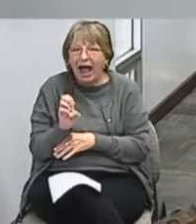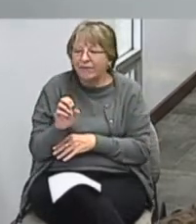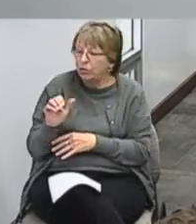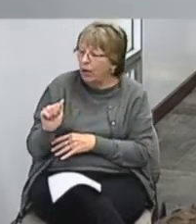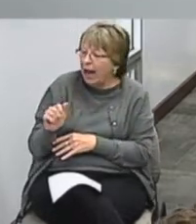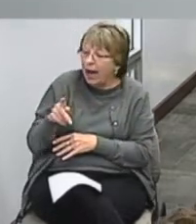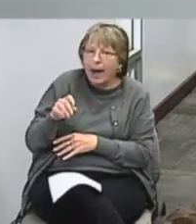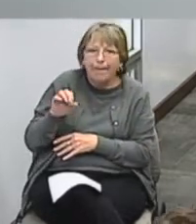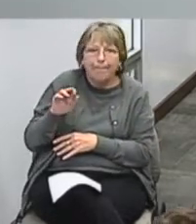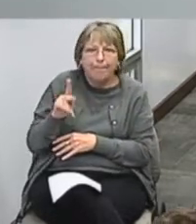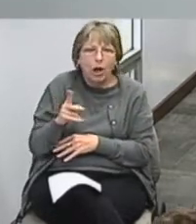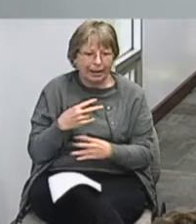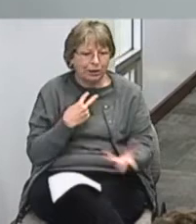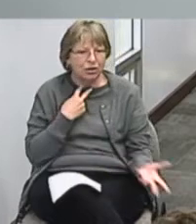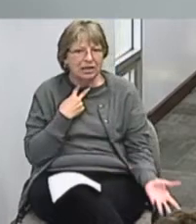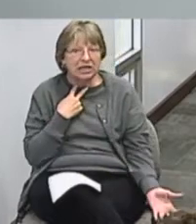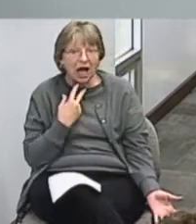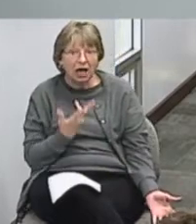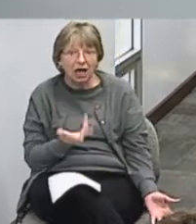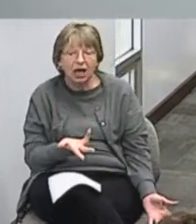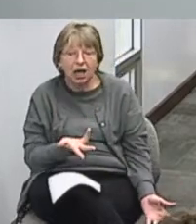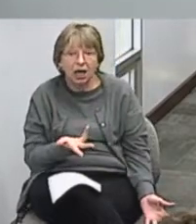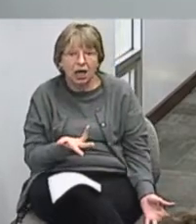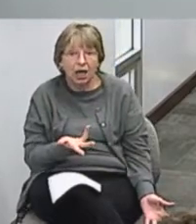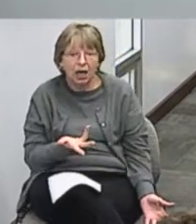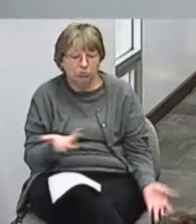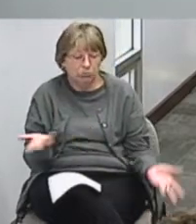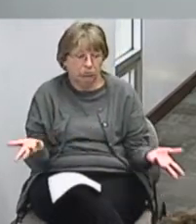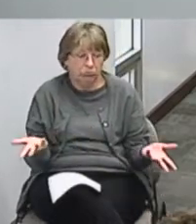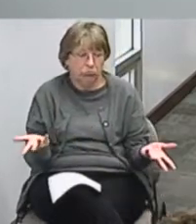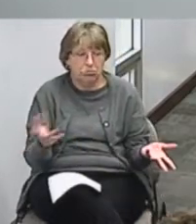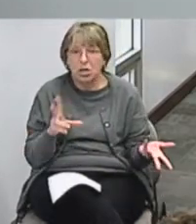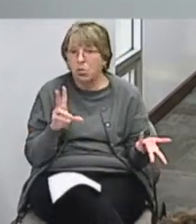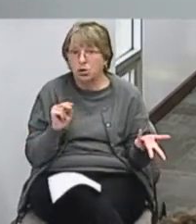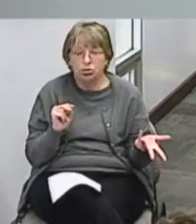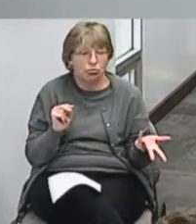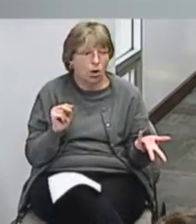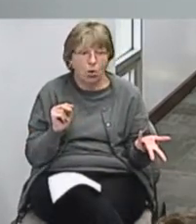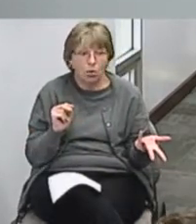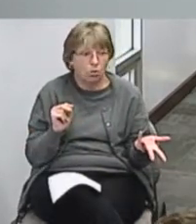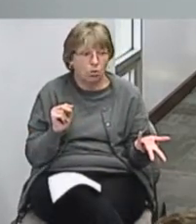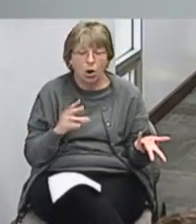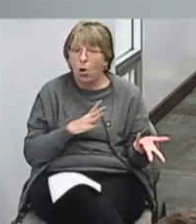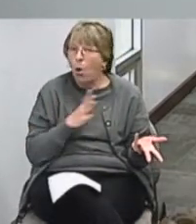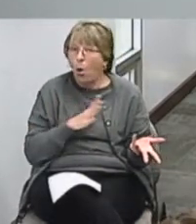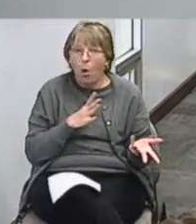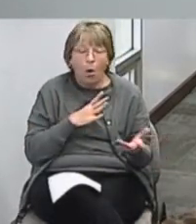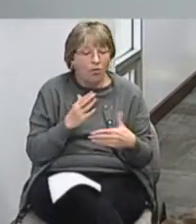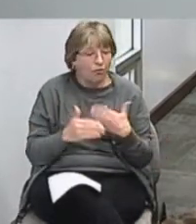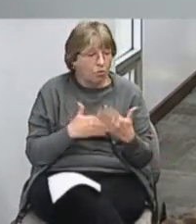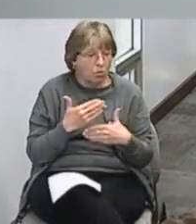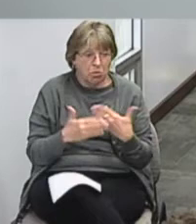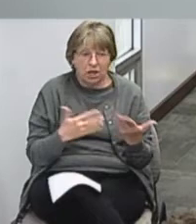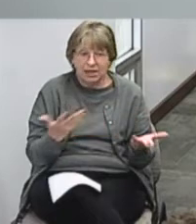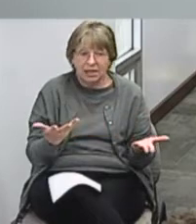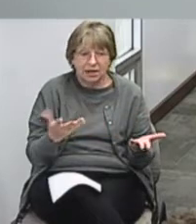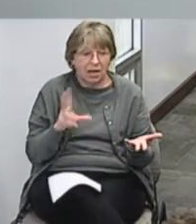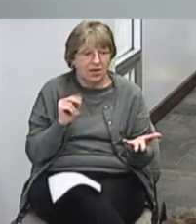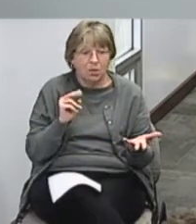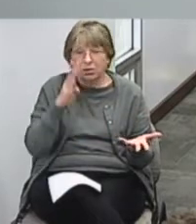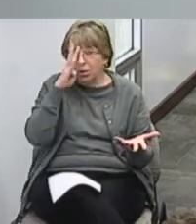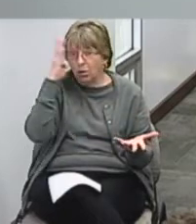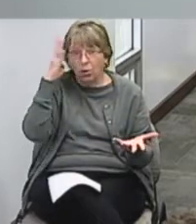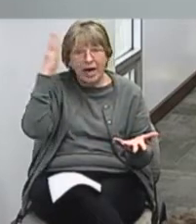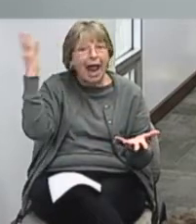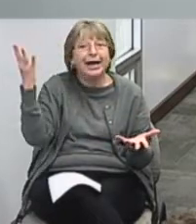just geographically stuck. Avenue A, and it just stuck, and there was no I get you. there was no formal process. There was no creative